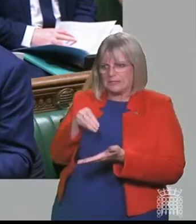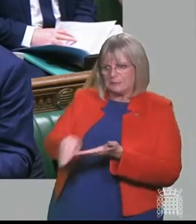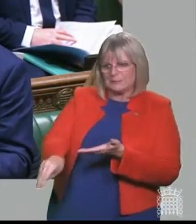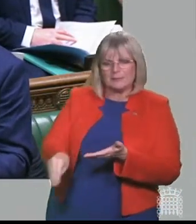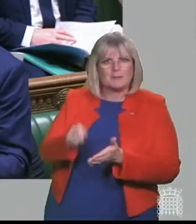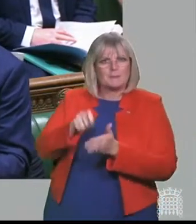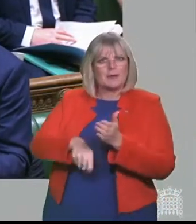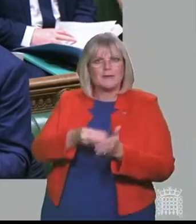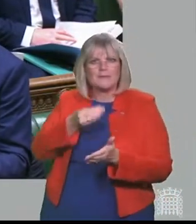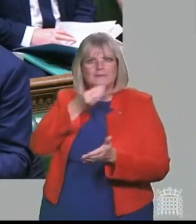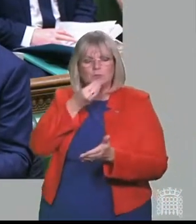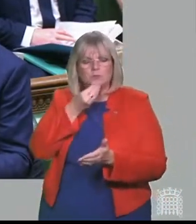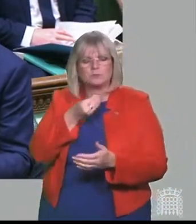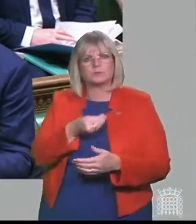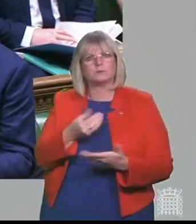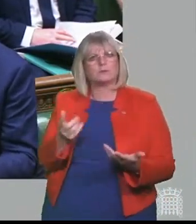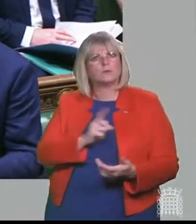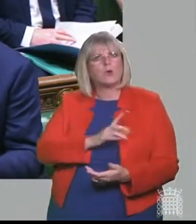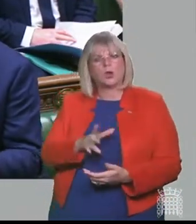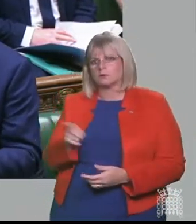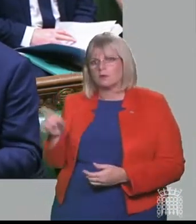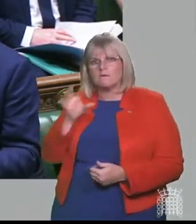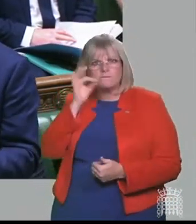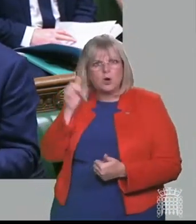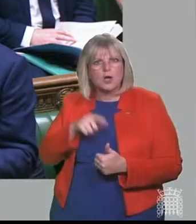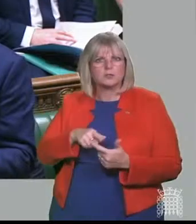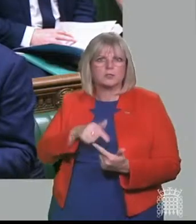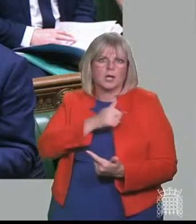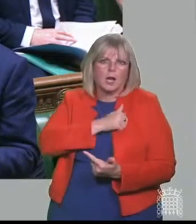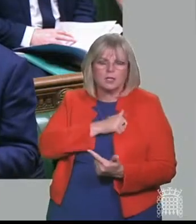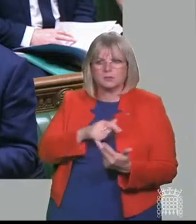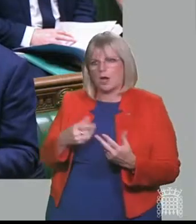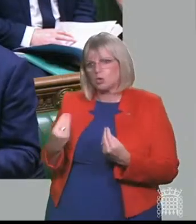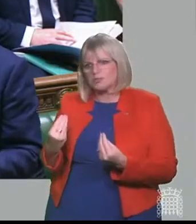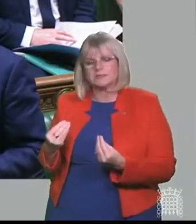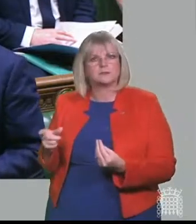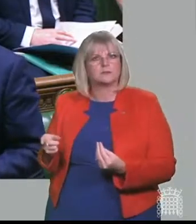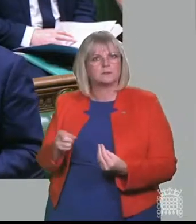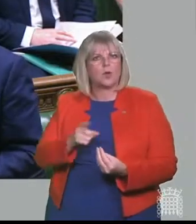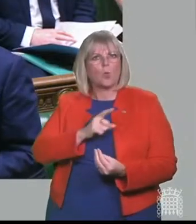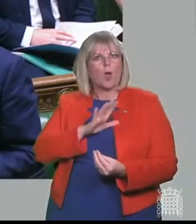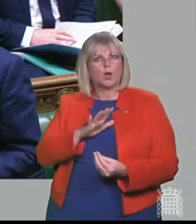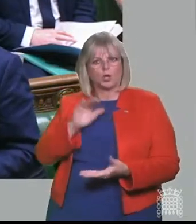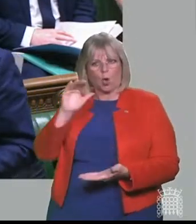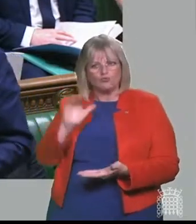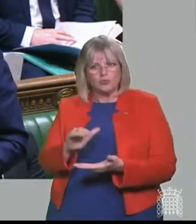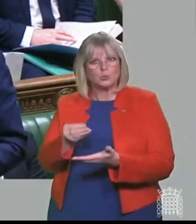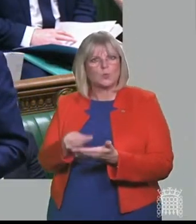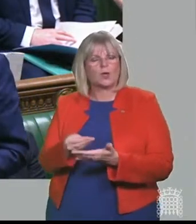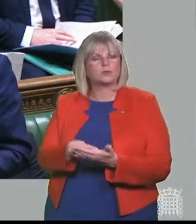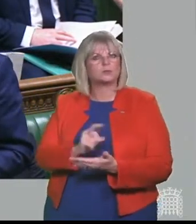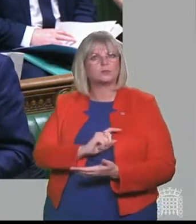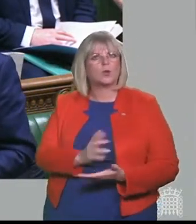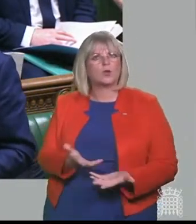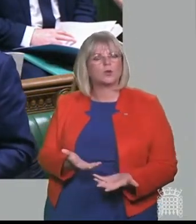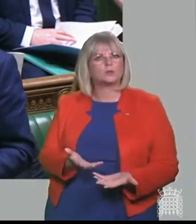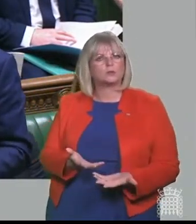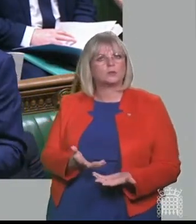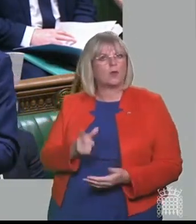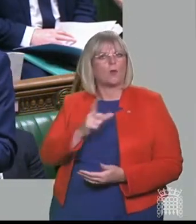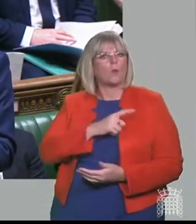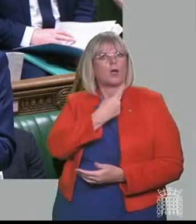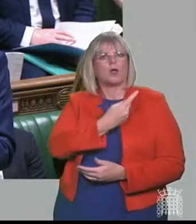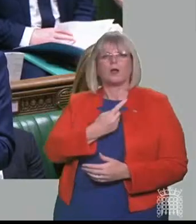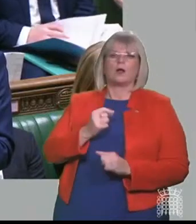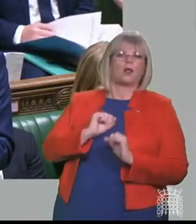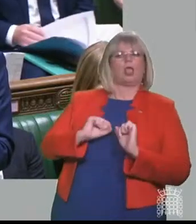for example, France, Canada and Greece, to reduce the cost for people. Why has he chosen not to intervene on food and